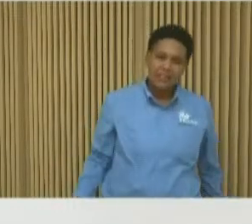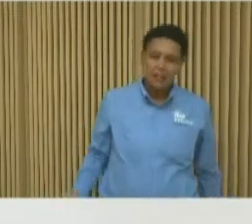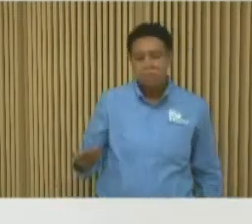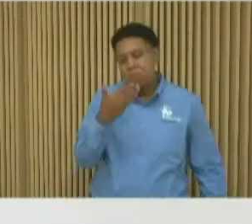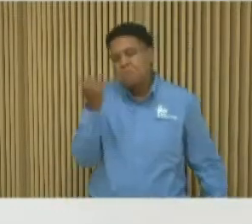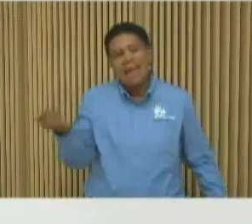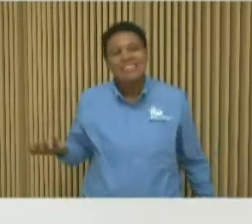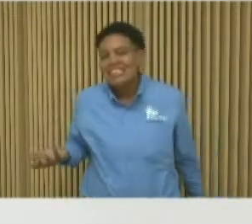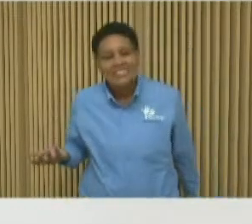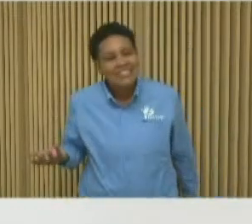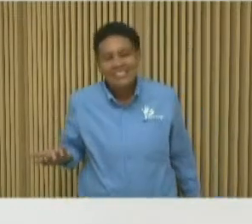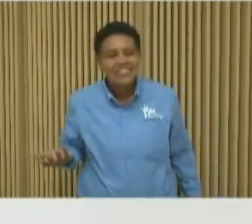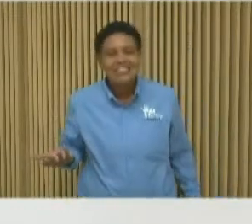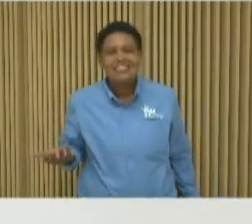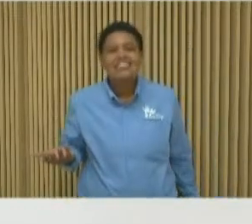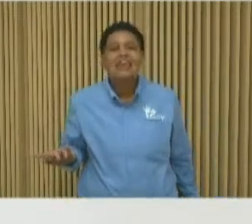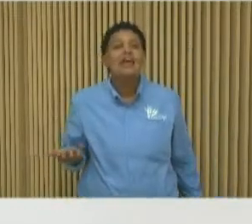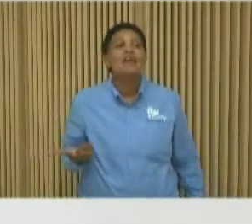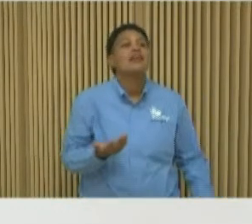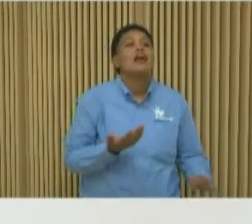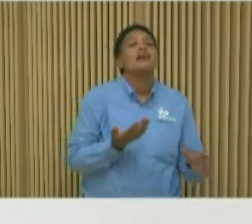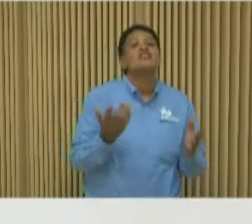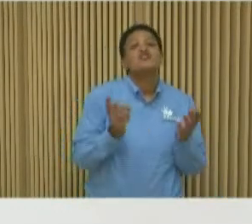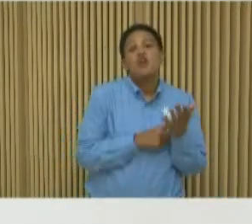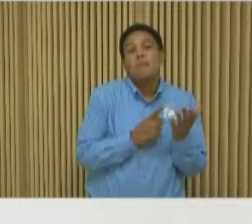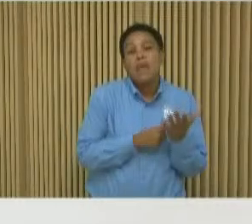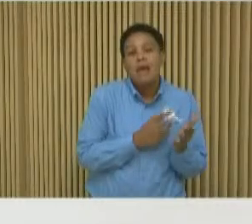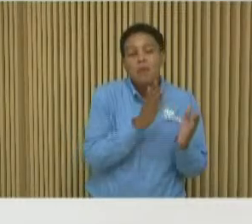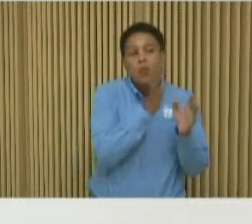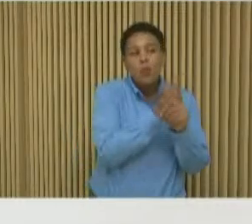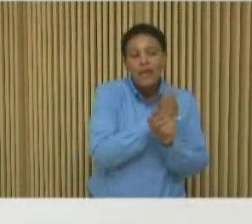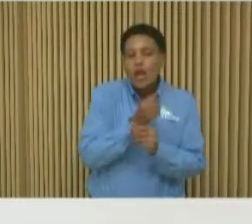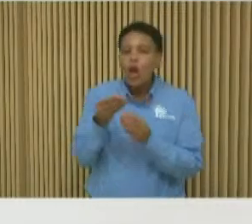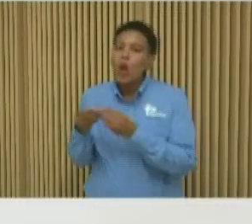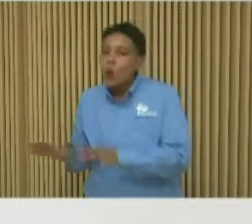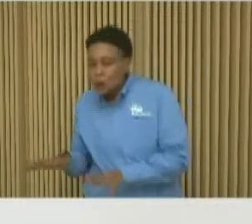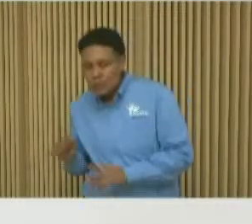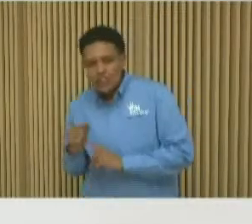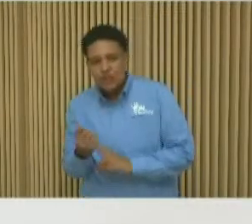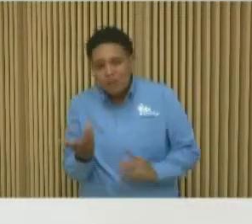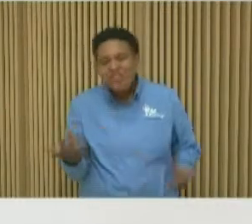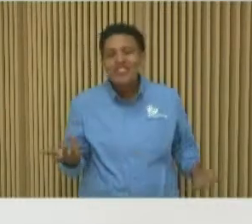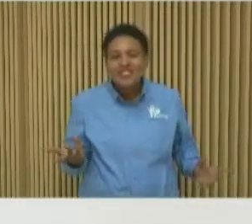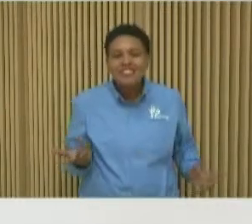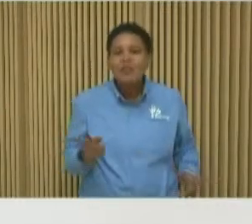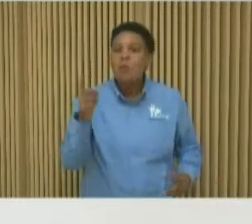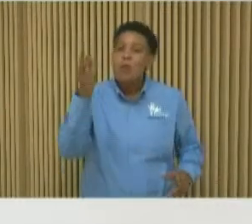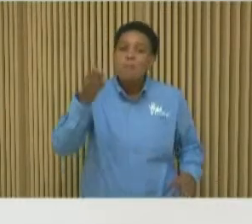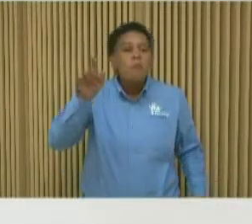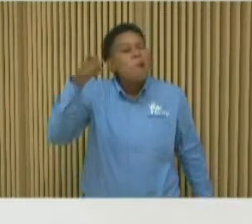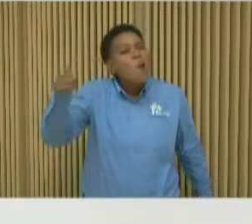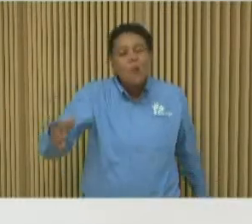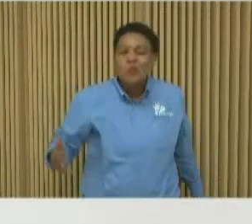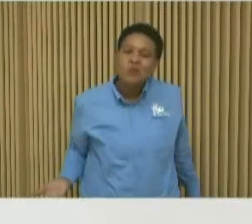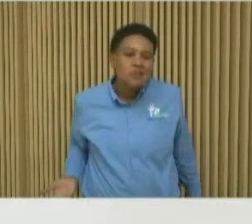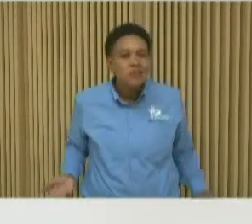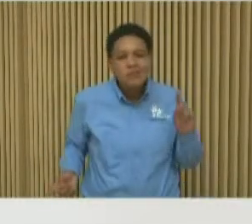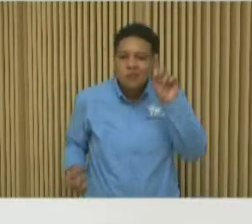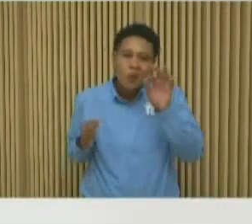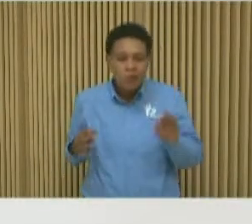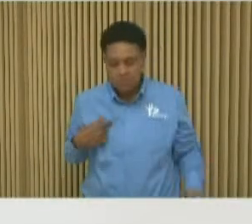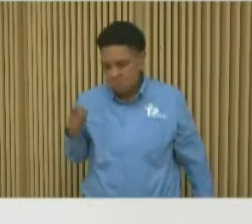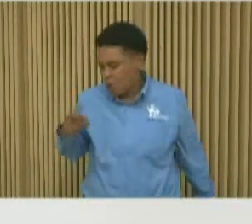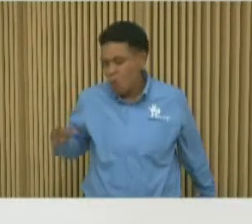best, it is a win-lose situation. One person is going to lose when you go to court.